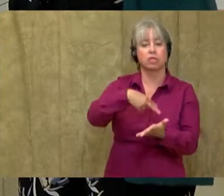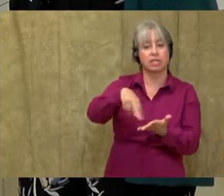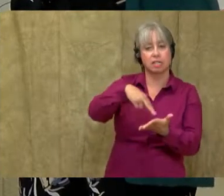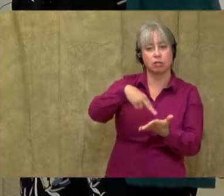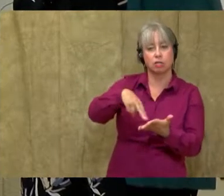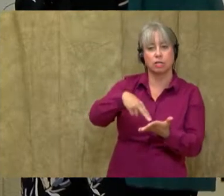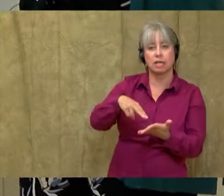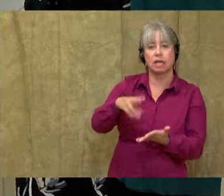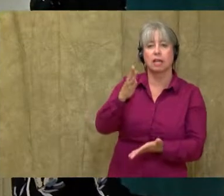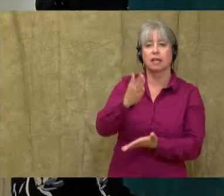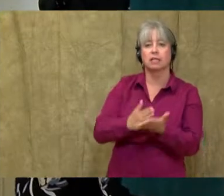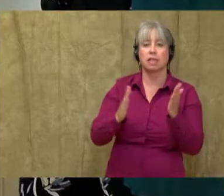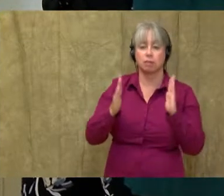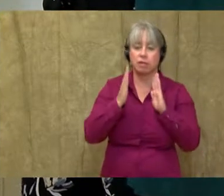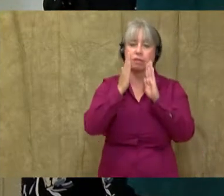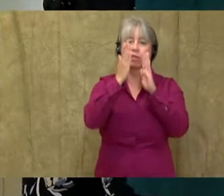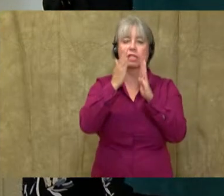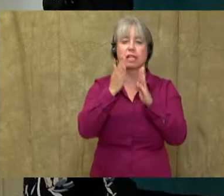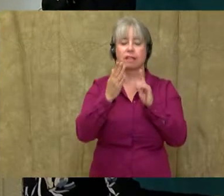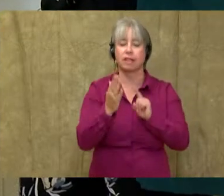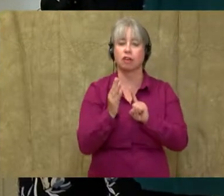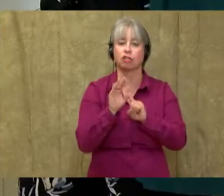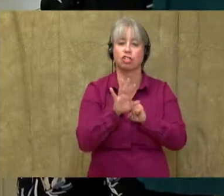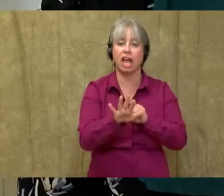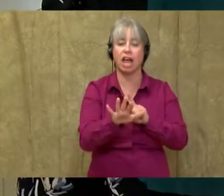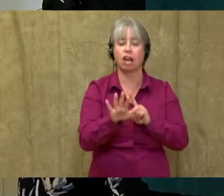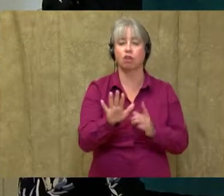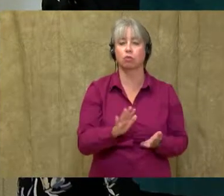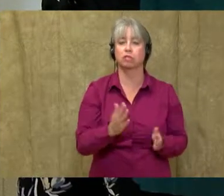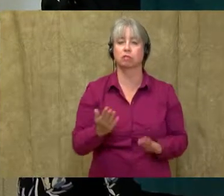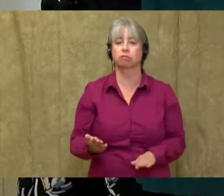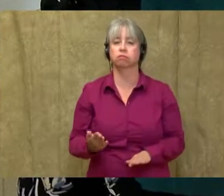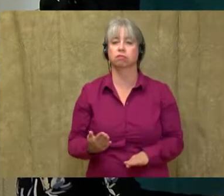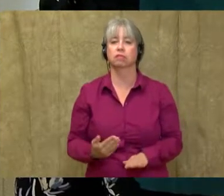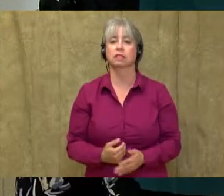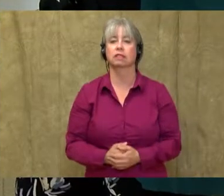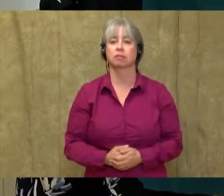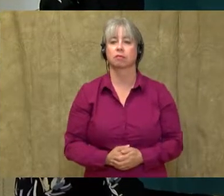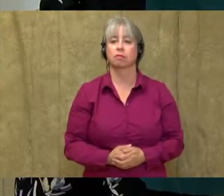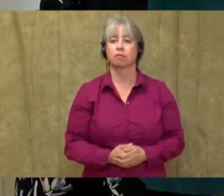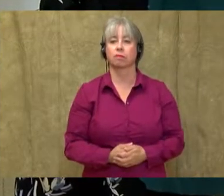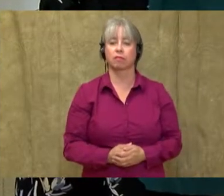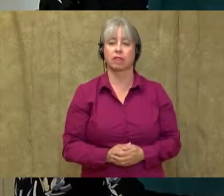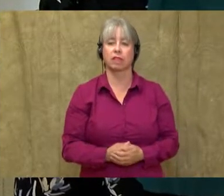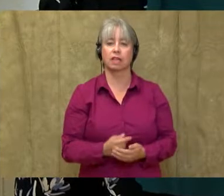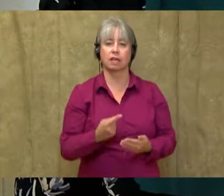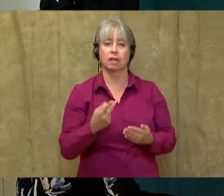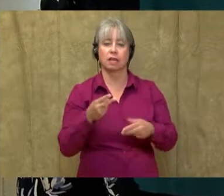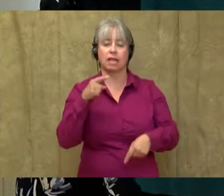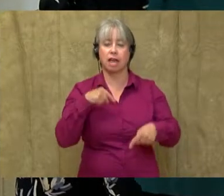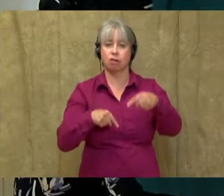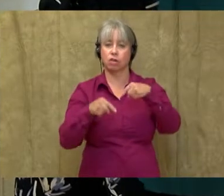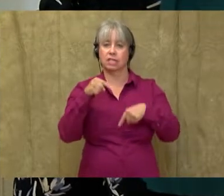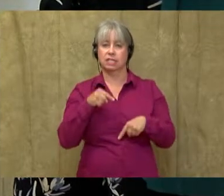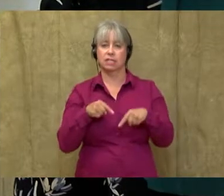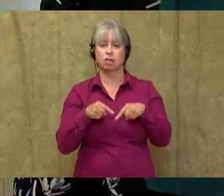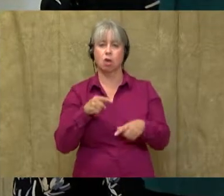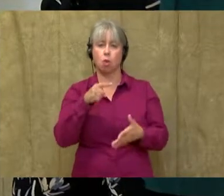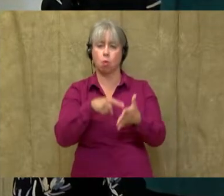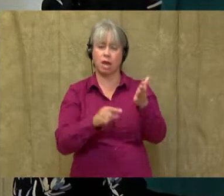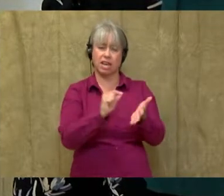their shadows. Let's take a moment here and discuss what we talked about in this first section, what was talked about in this first section of the poem. What is the author